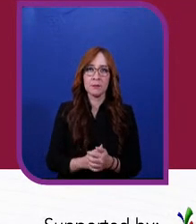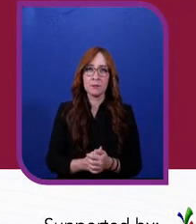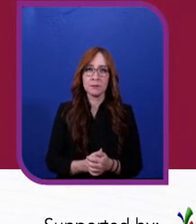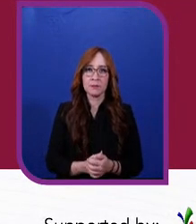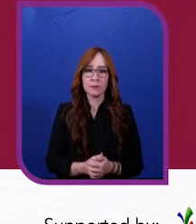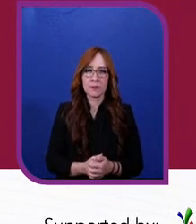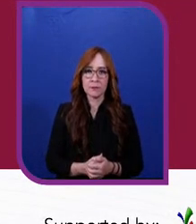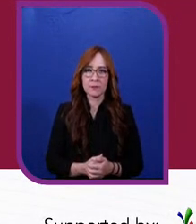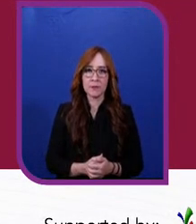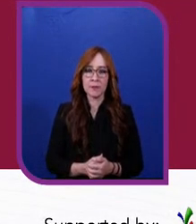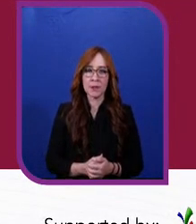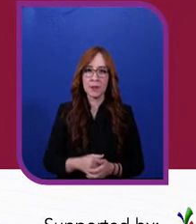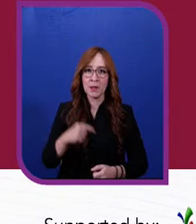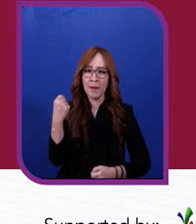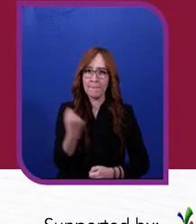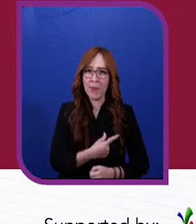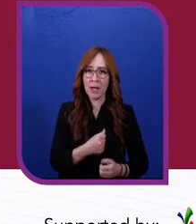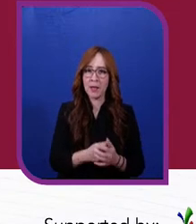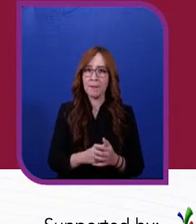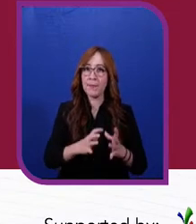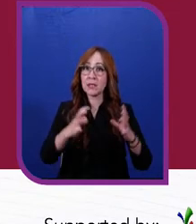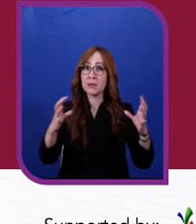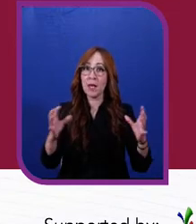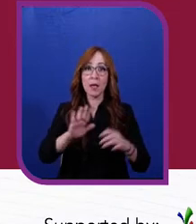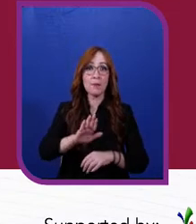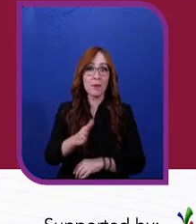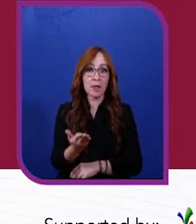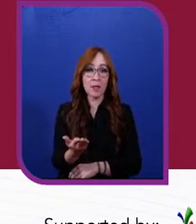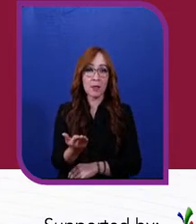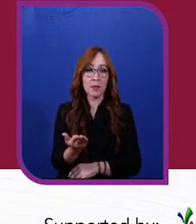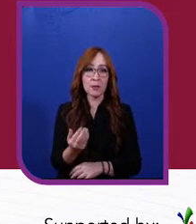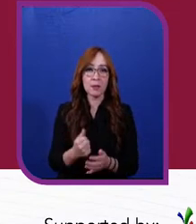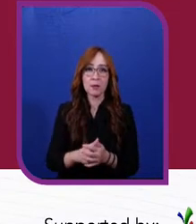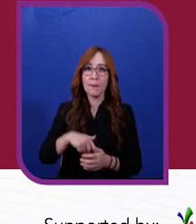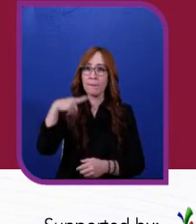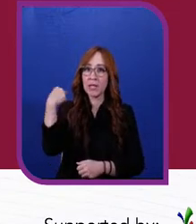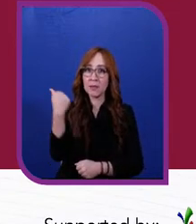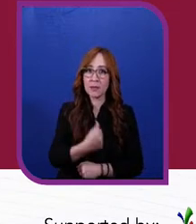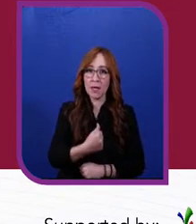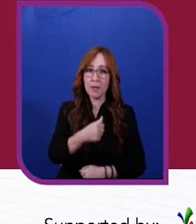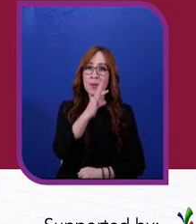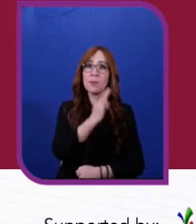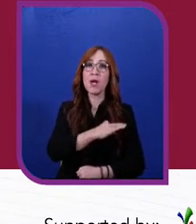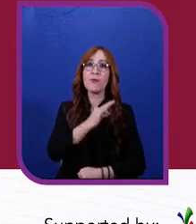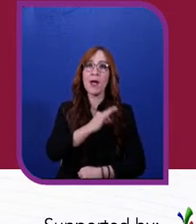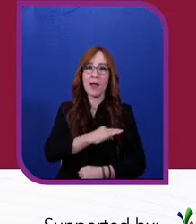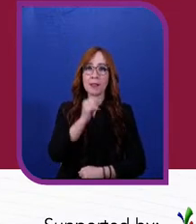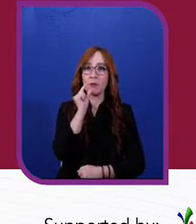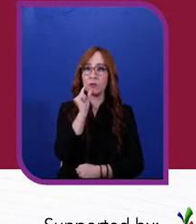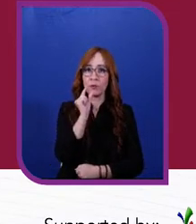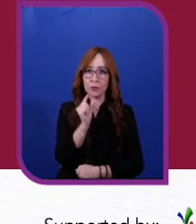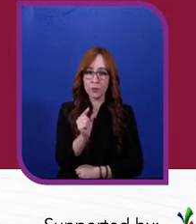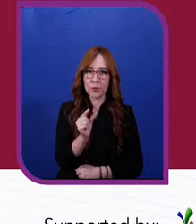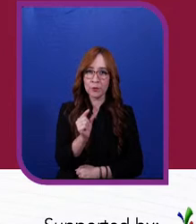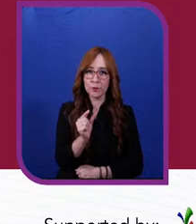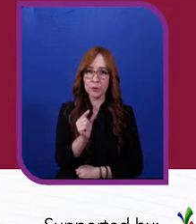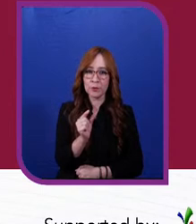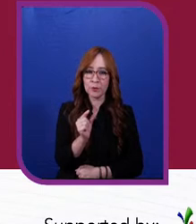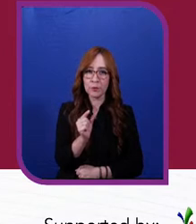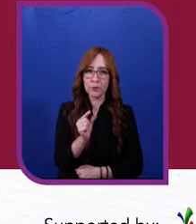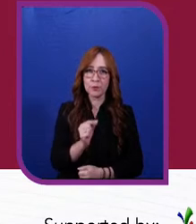can also be beneficial to di wajah kulit di